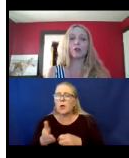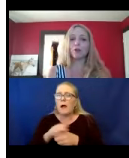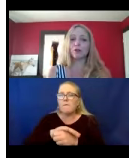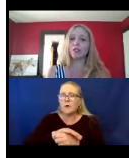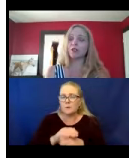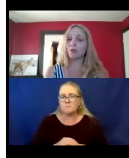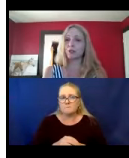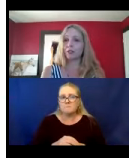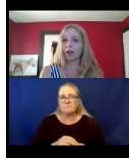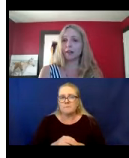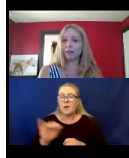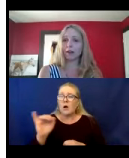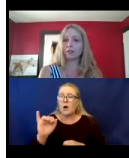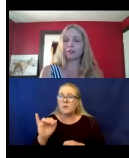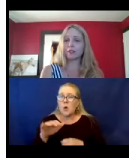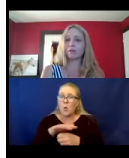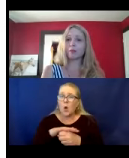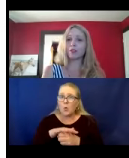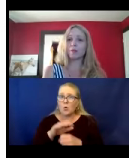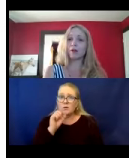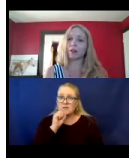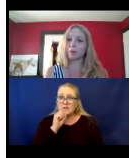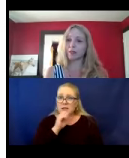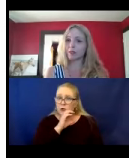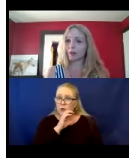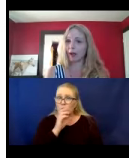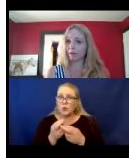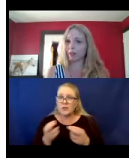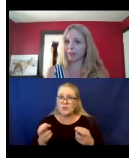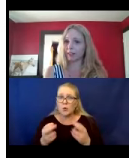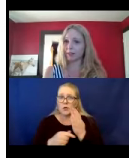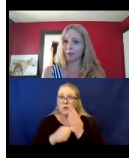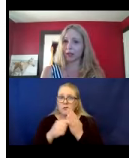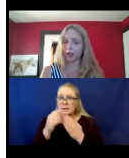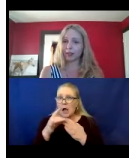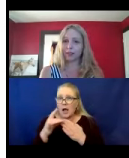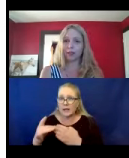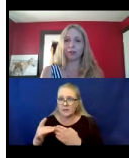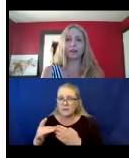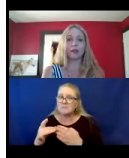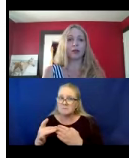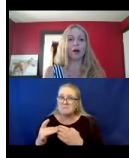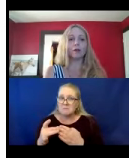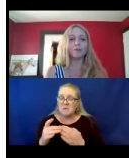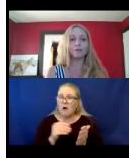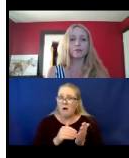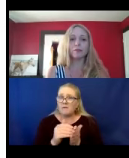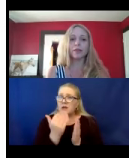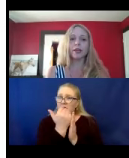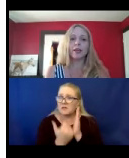can look in our local senior resource guide. Often there's information about therapists that are advertising in those guides, and you could give them a